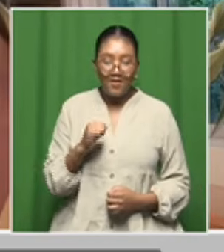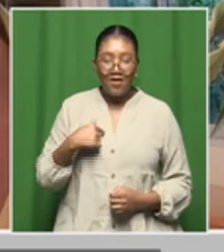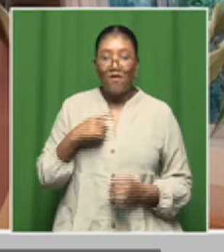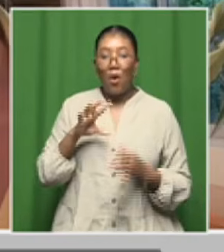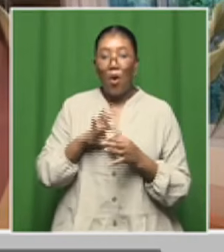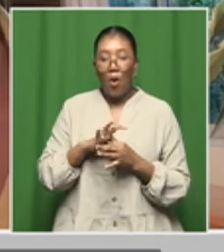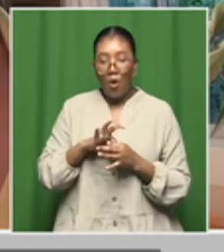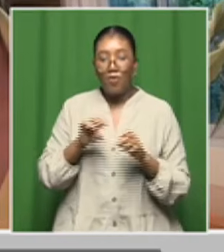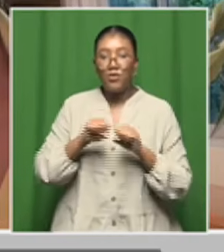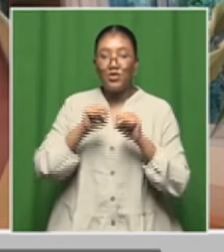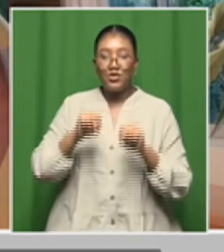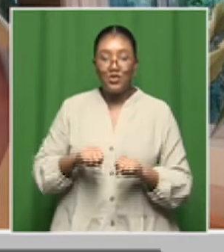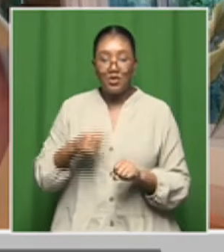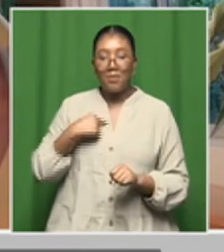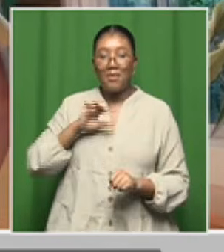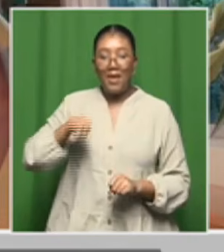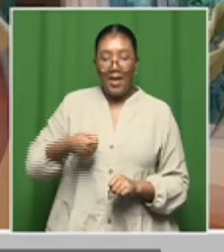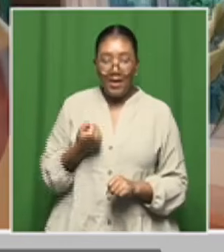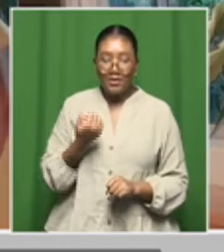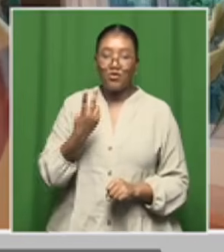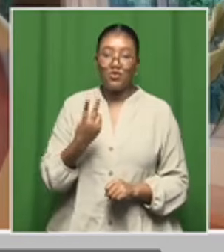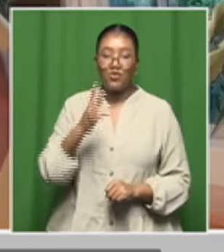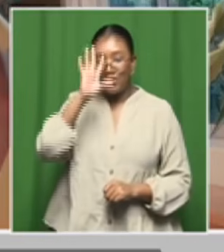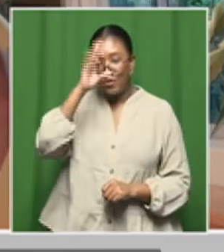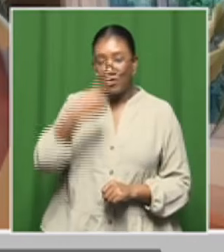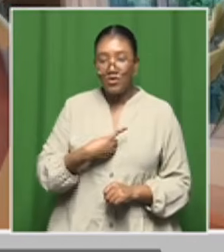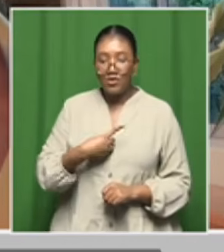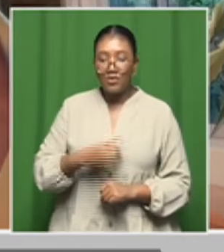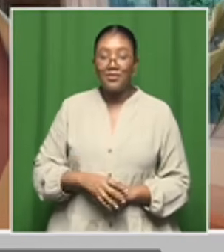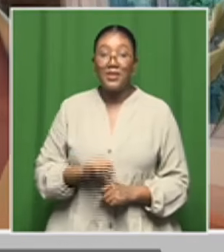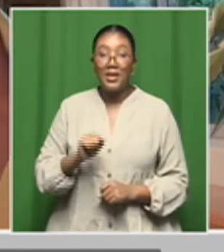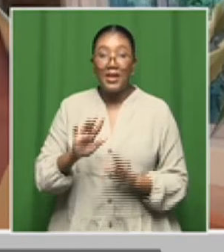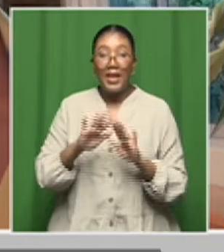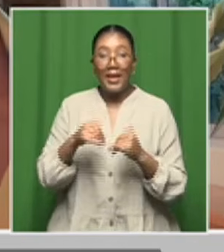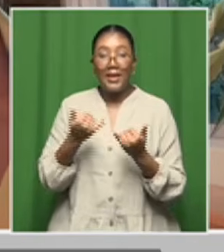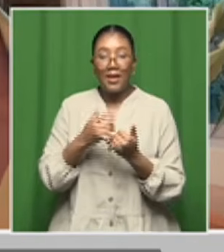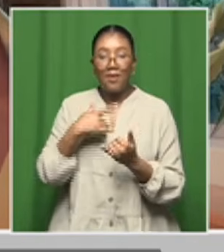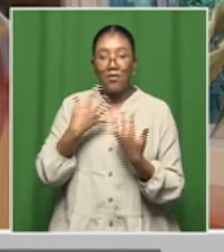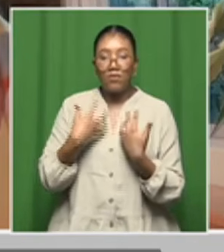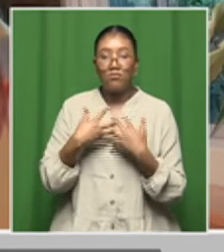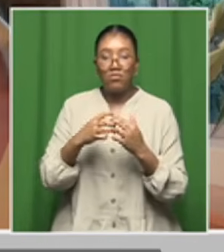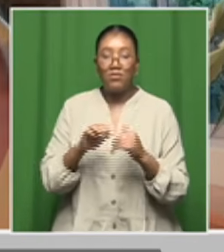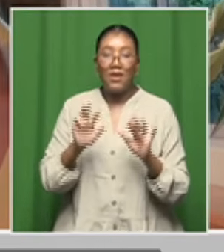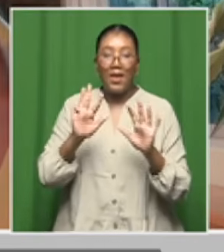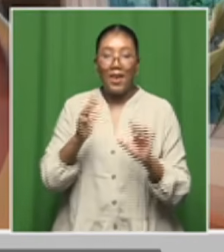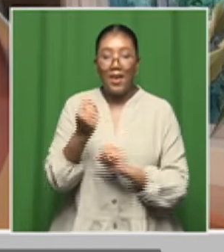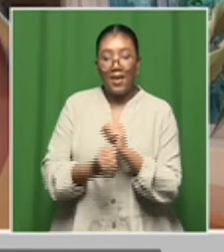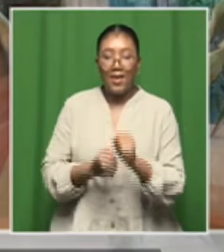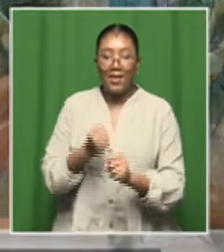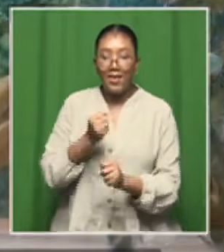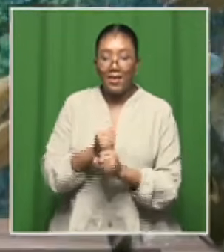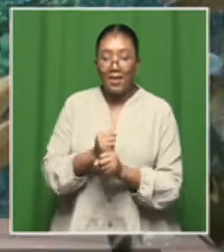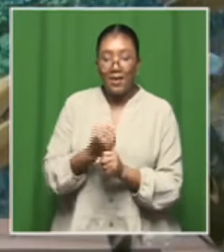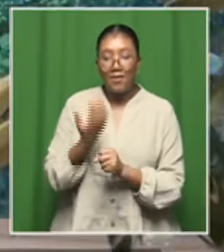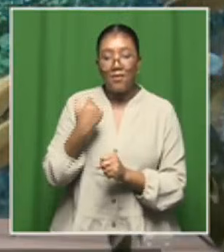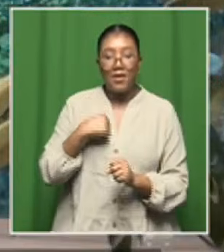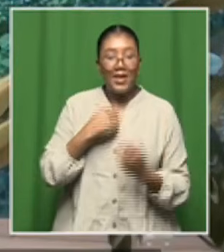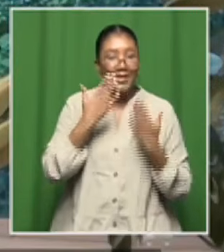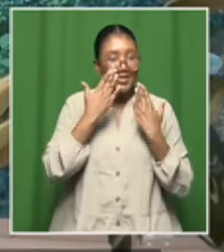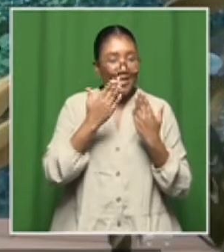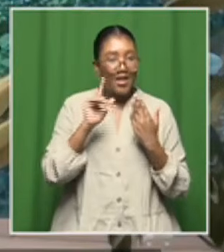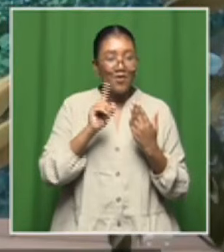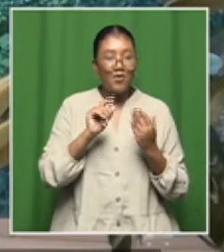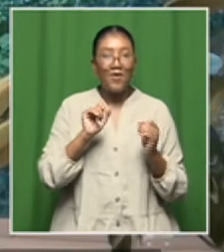3 daughters. I started Mantua about 9 years ago after I finished studying fashion